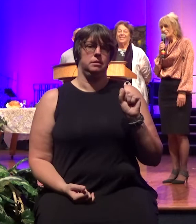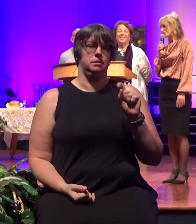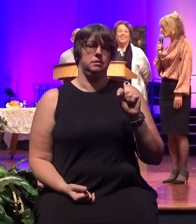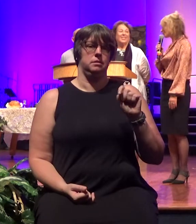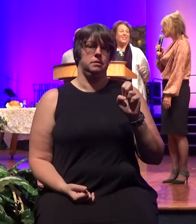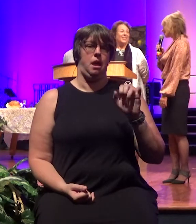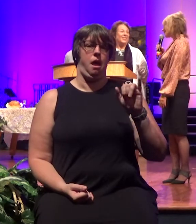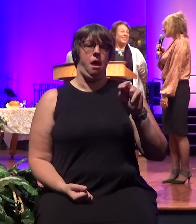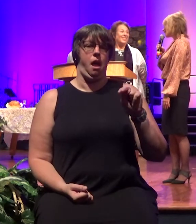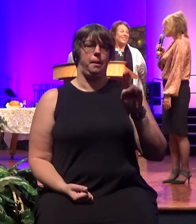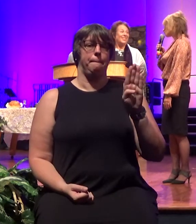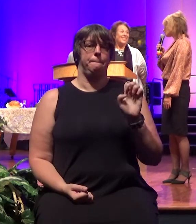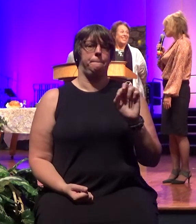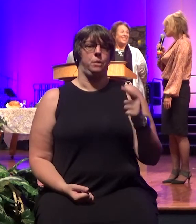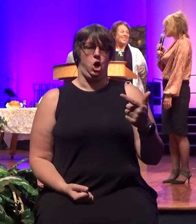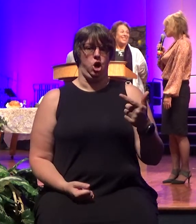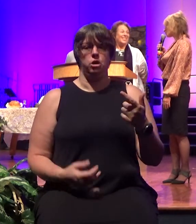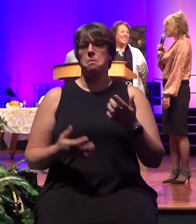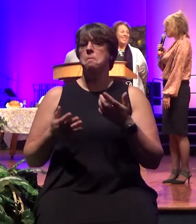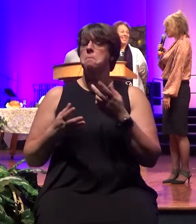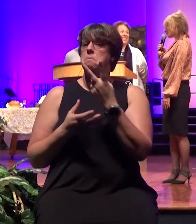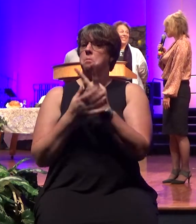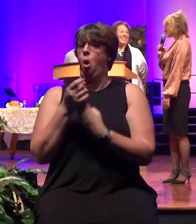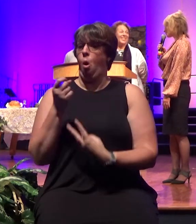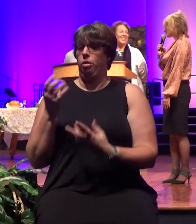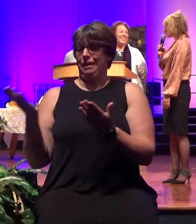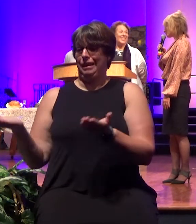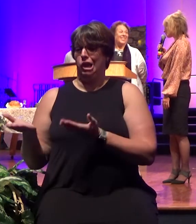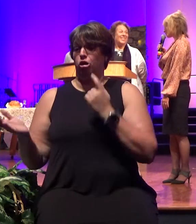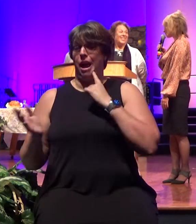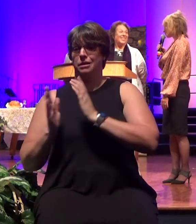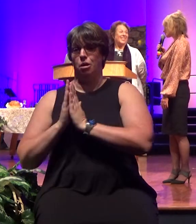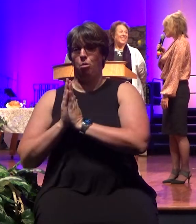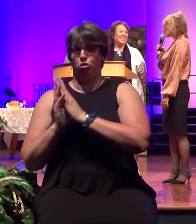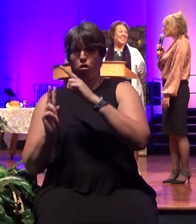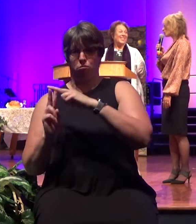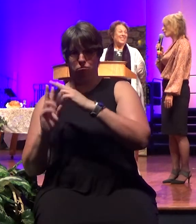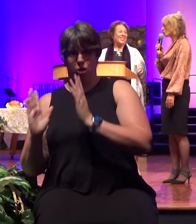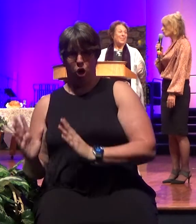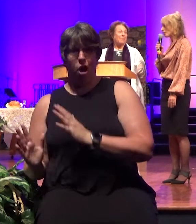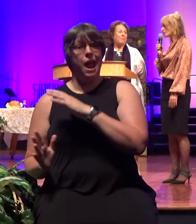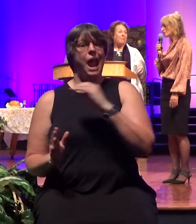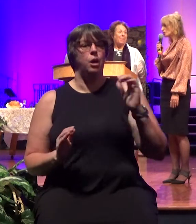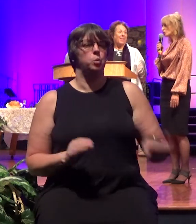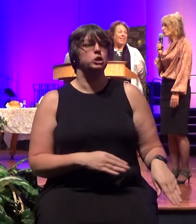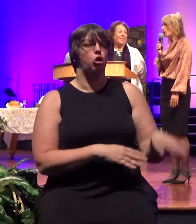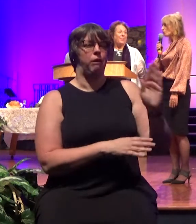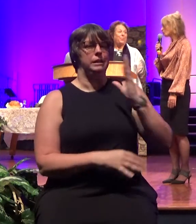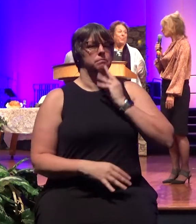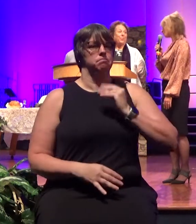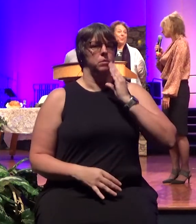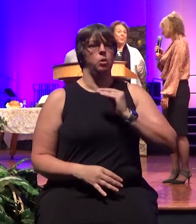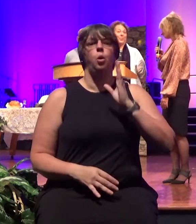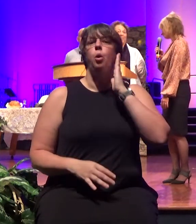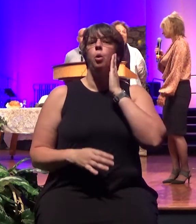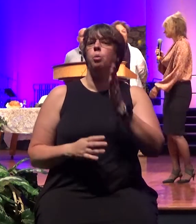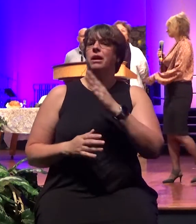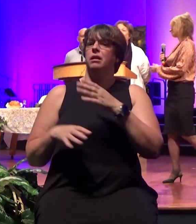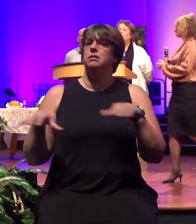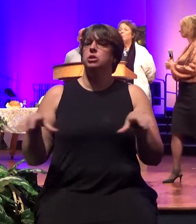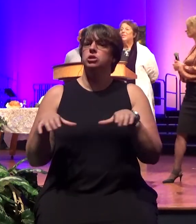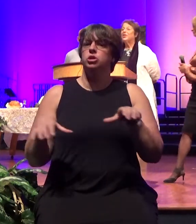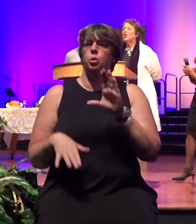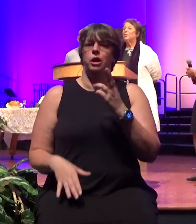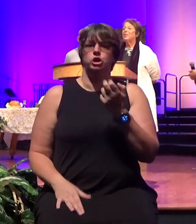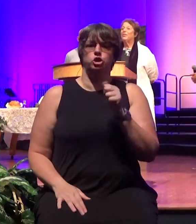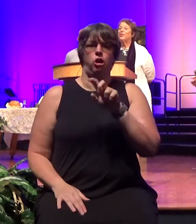and was raised in the Jewish faith tradition, is going to chant for us the Shema prayer. Please join me if you